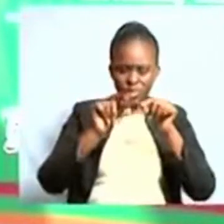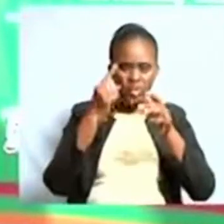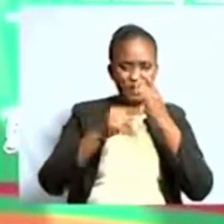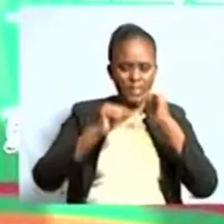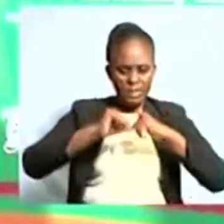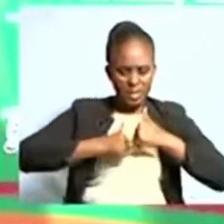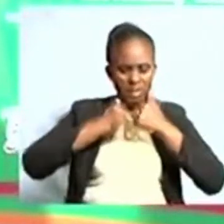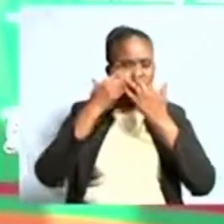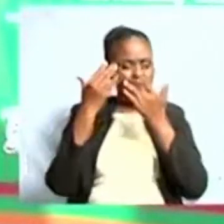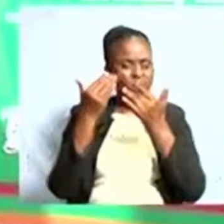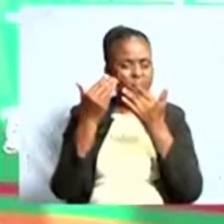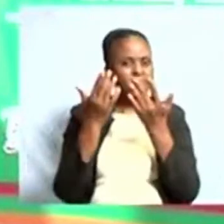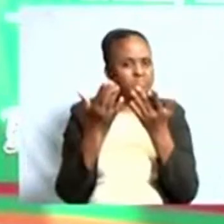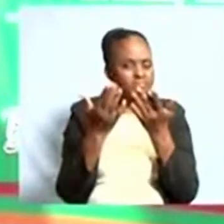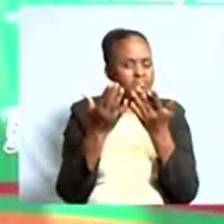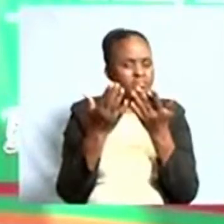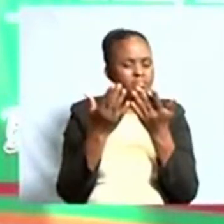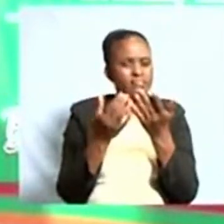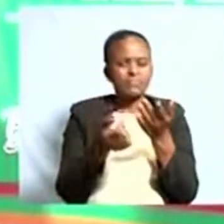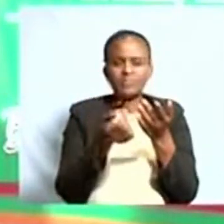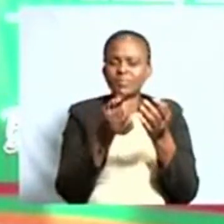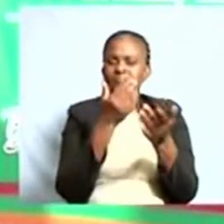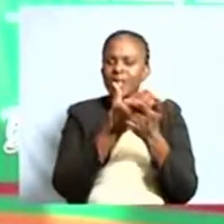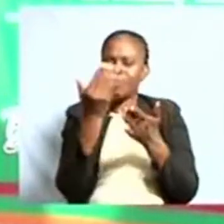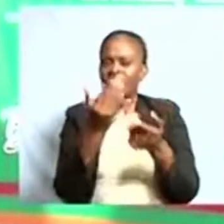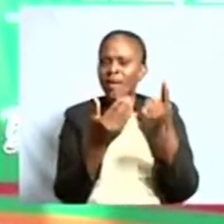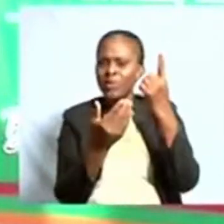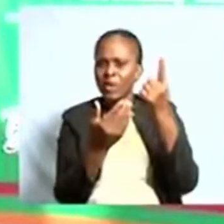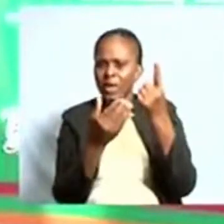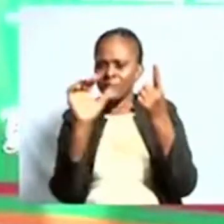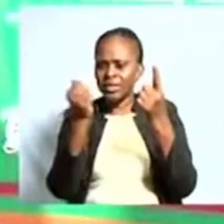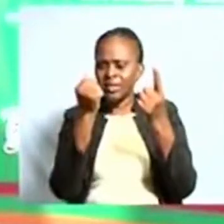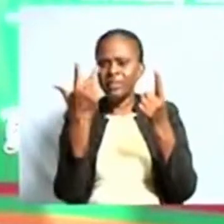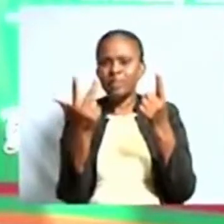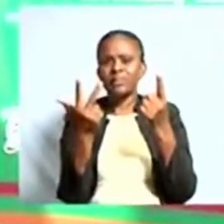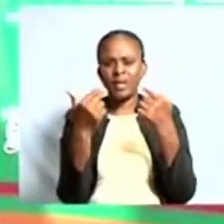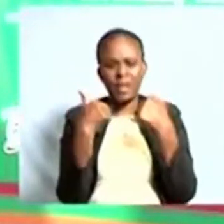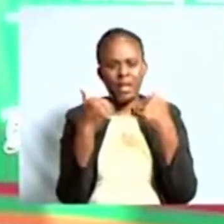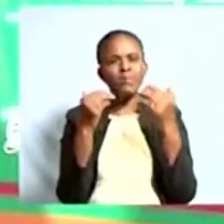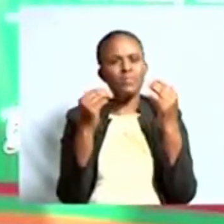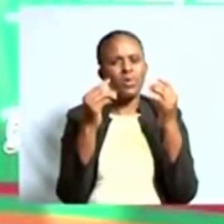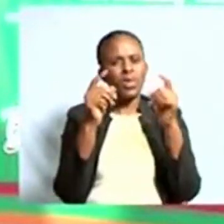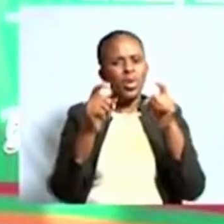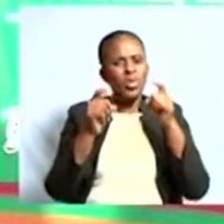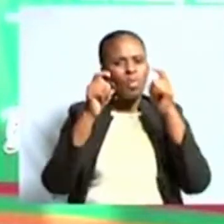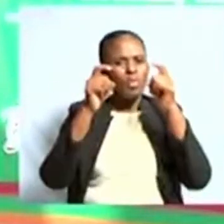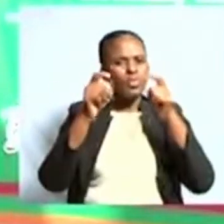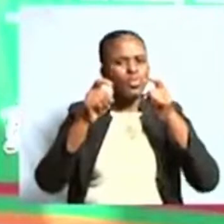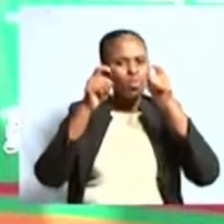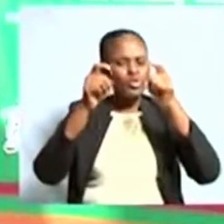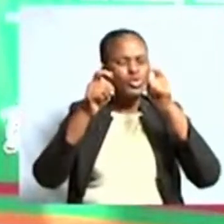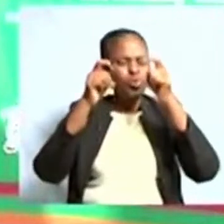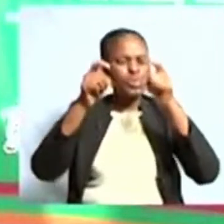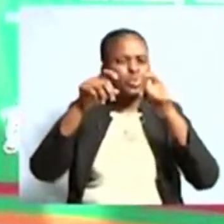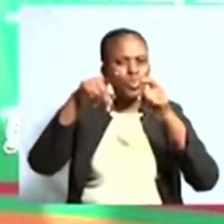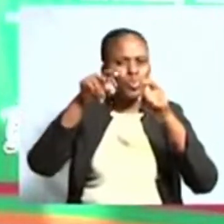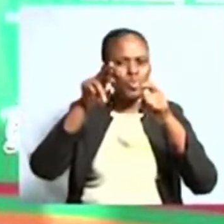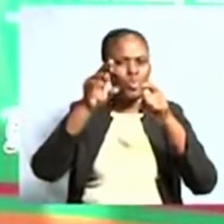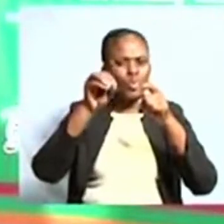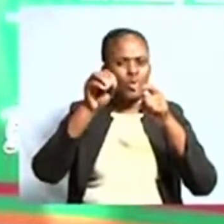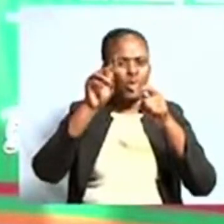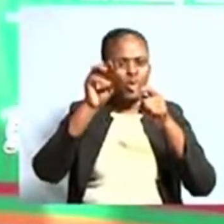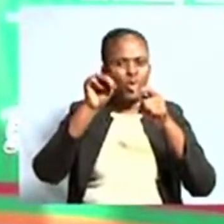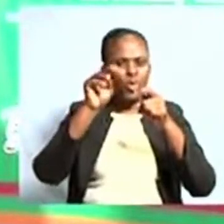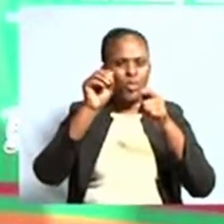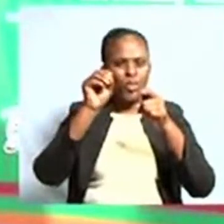expect, buy one, pay for one, we get three. No, there's those promotions. We can't go away from those promotions. But where